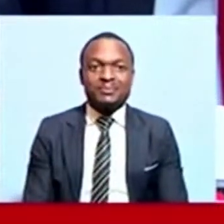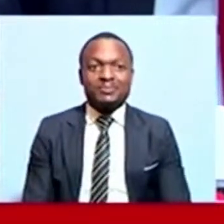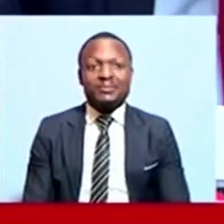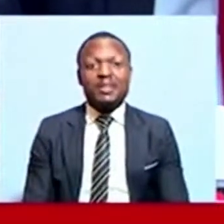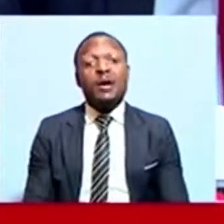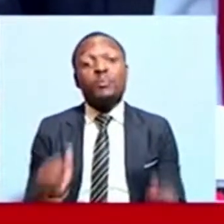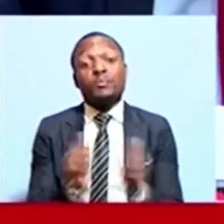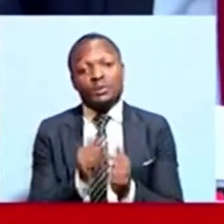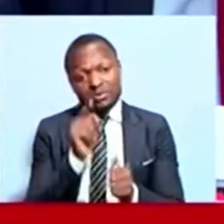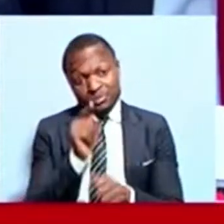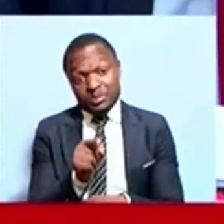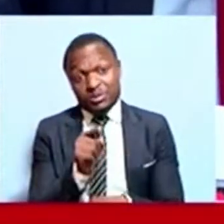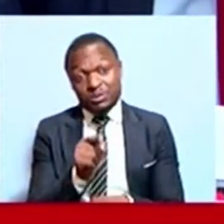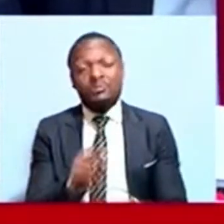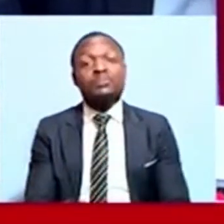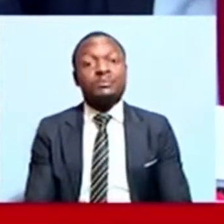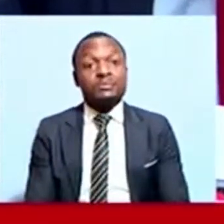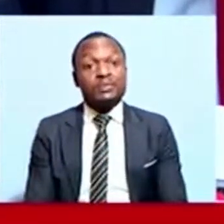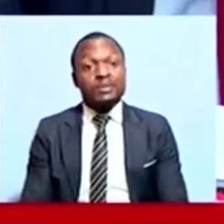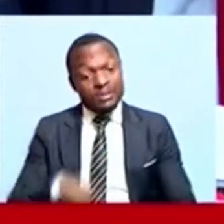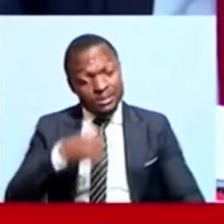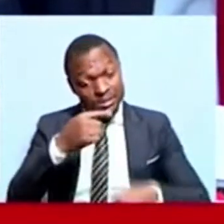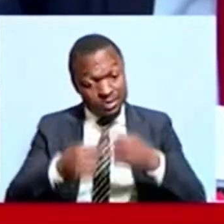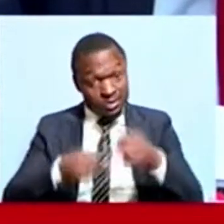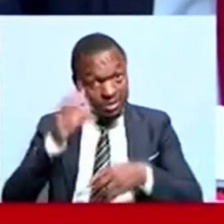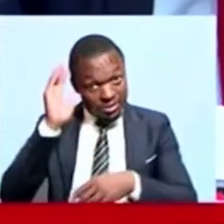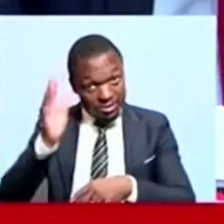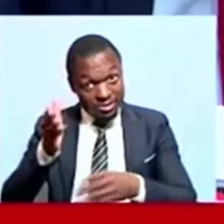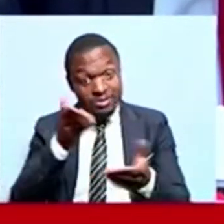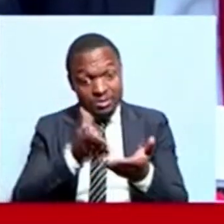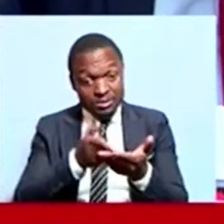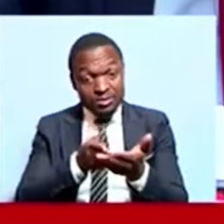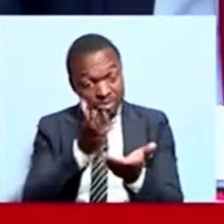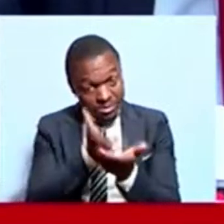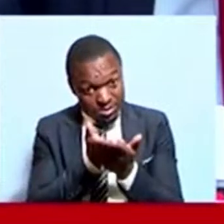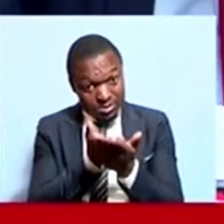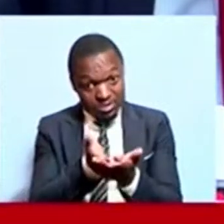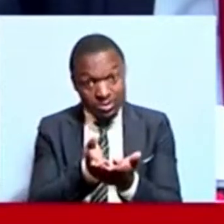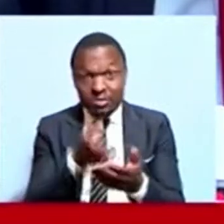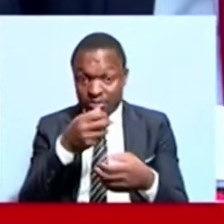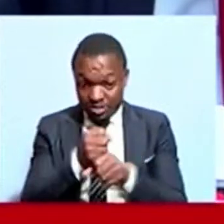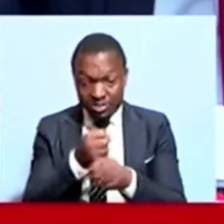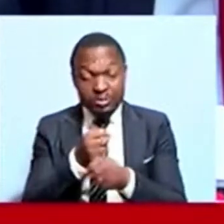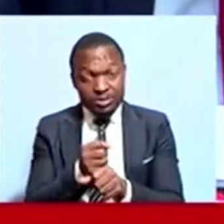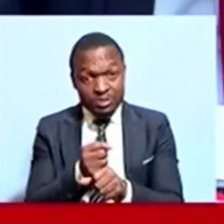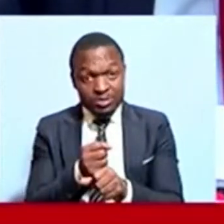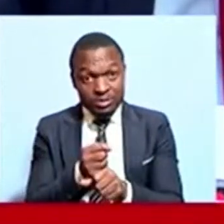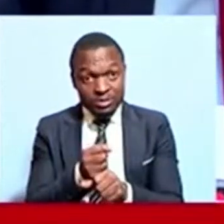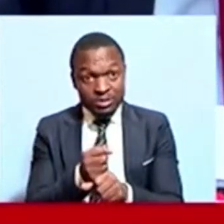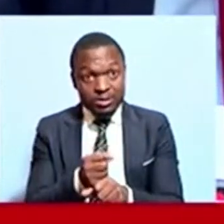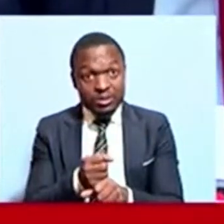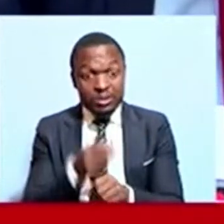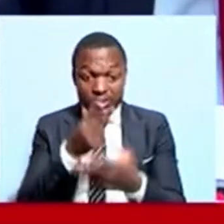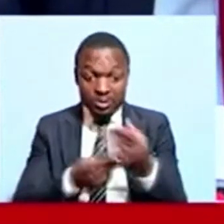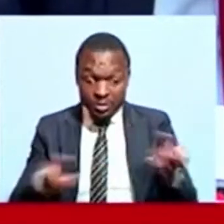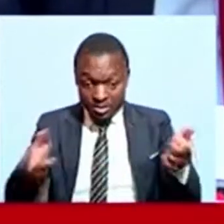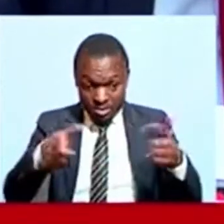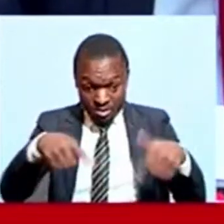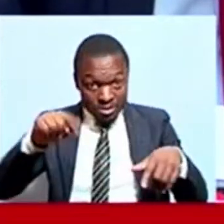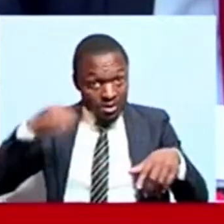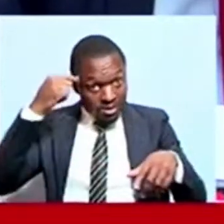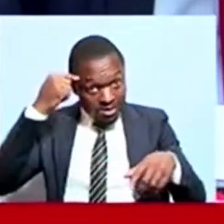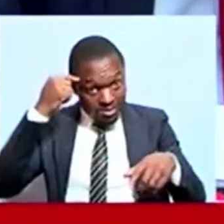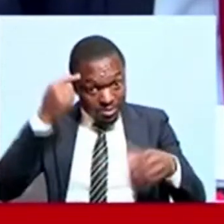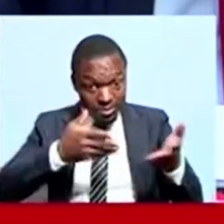I'm with you, and going forward, this is one submission that we'll make, because both the Local Government Service